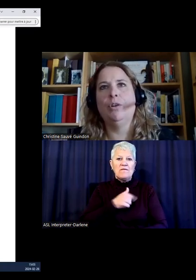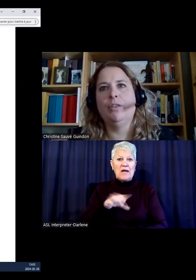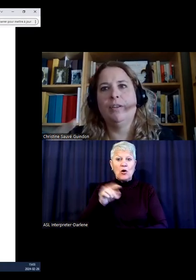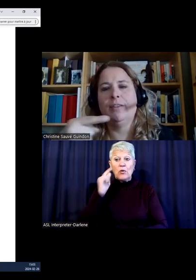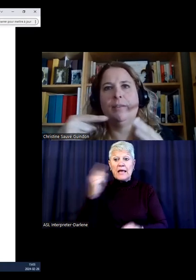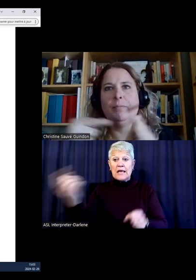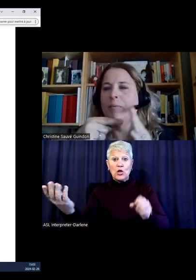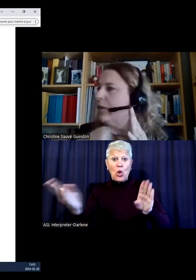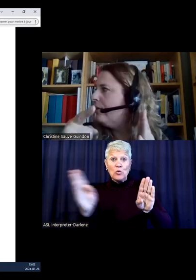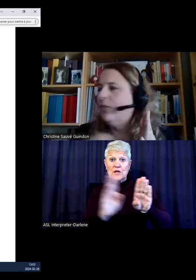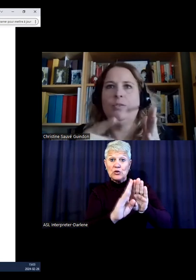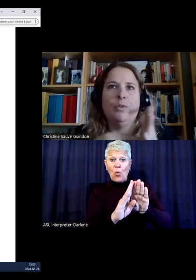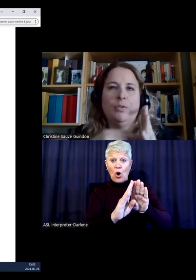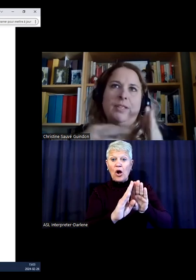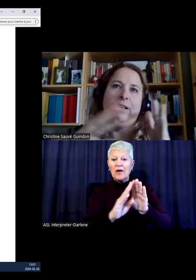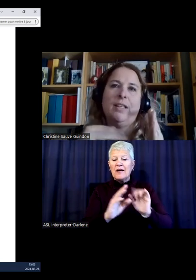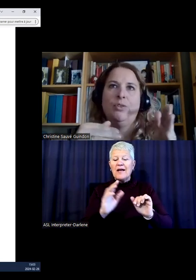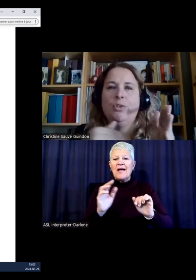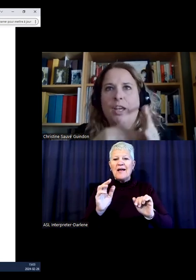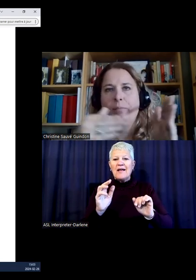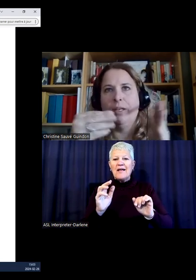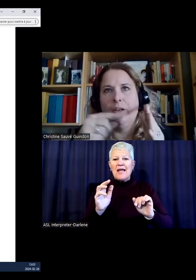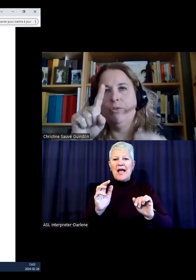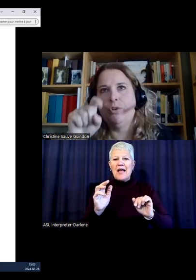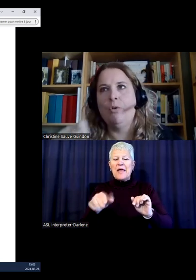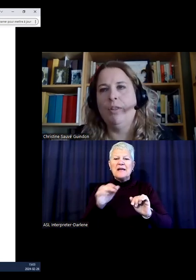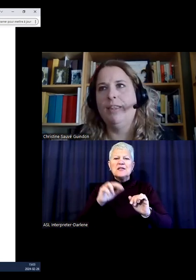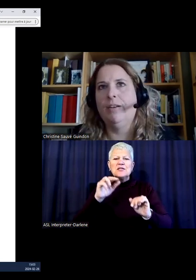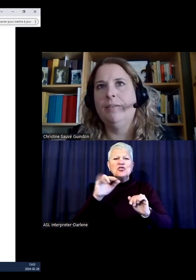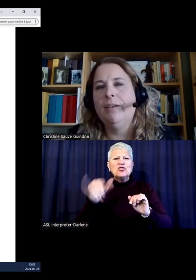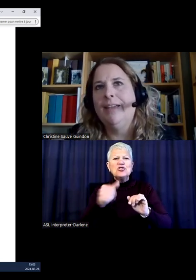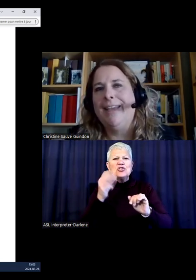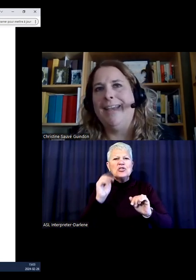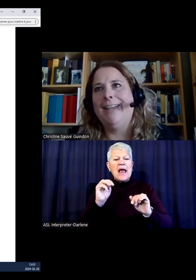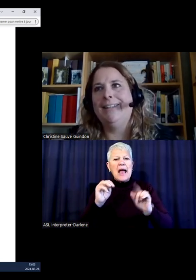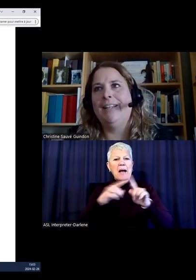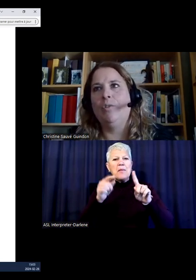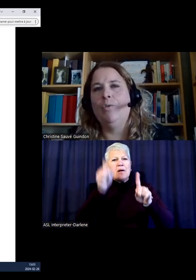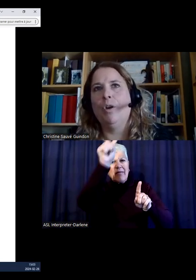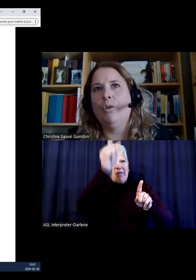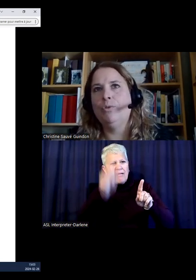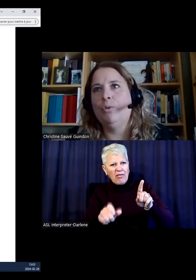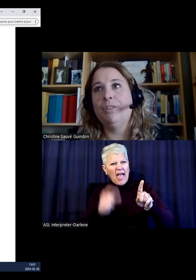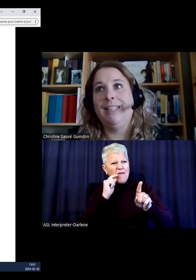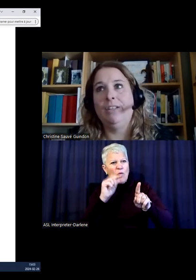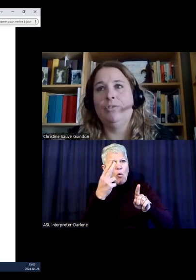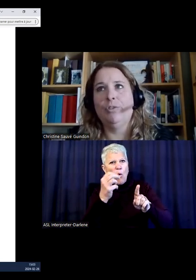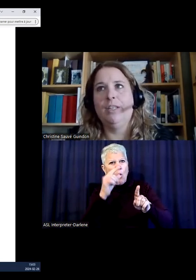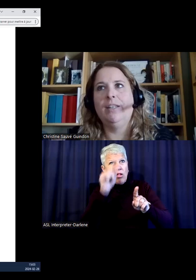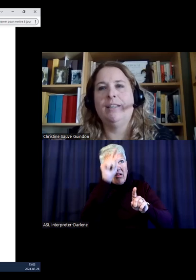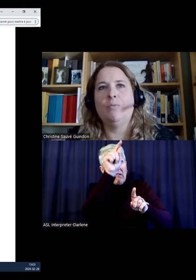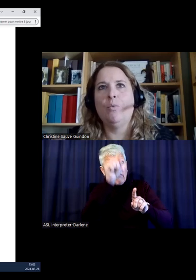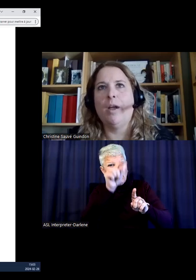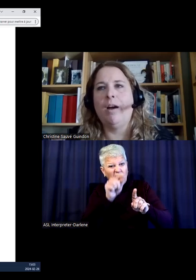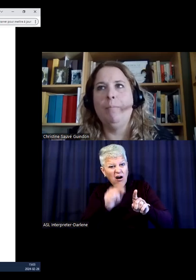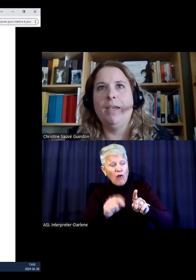the door, the door, it's not the door jamb, but you know, there's a hole in there. And like, oh, are those holes clean or dirty?